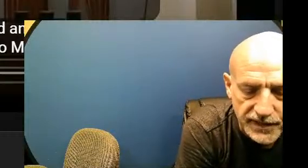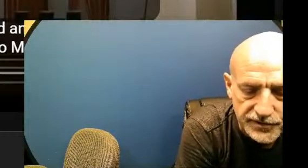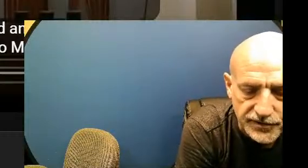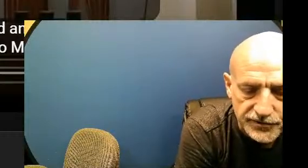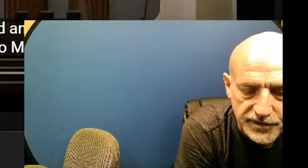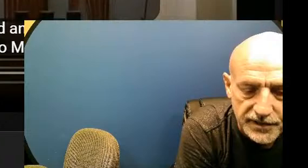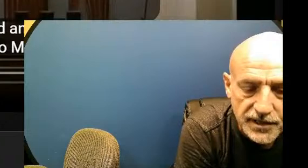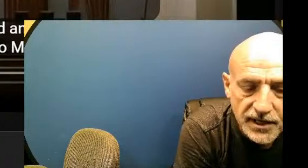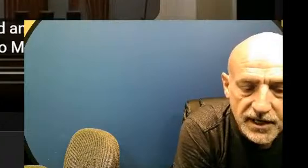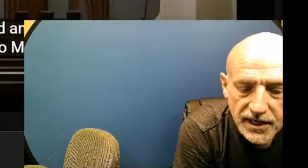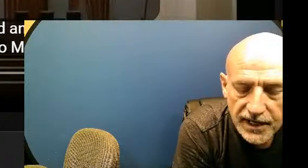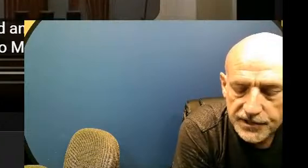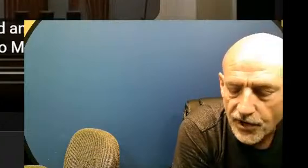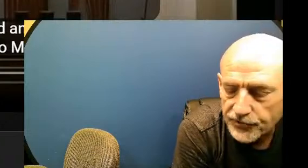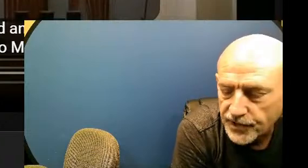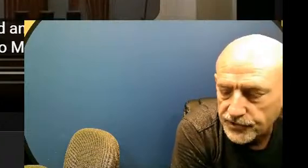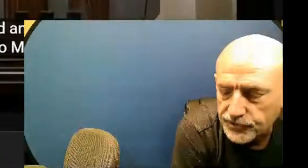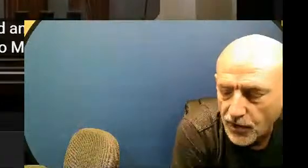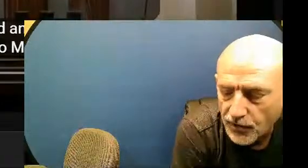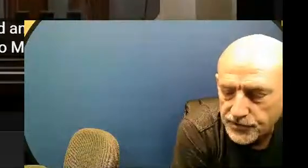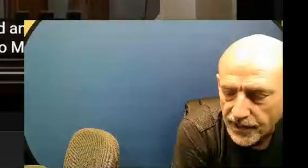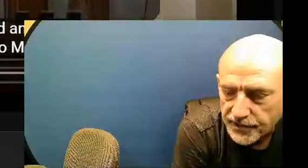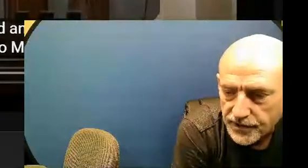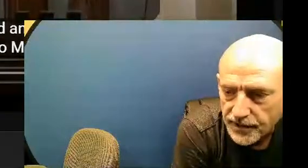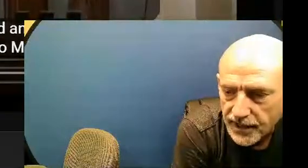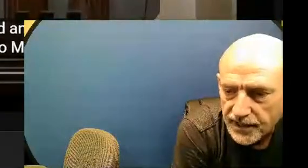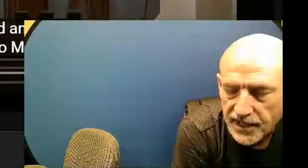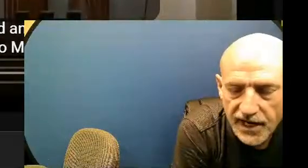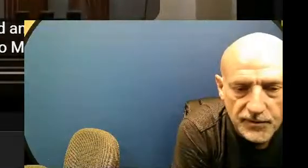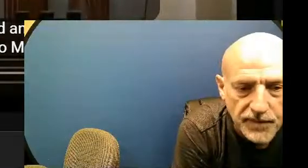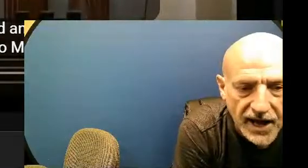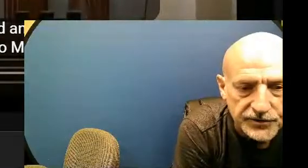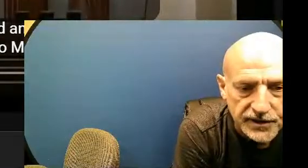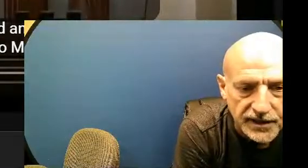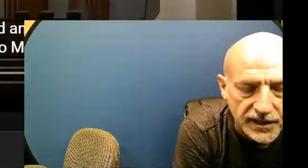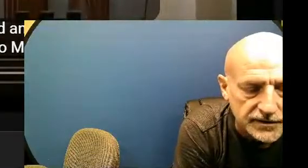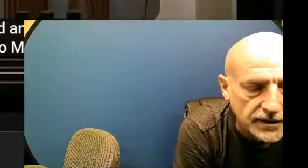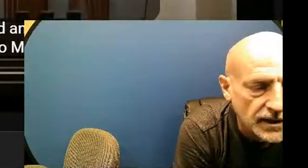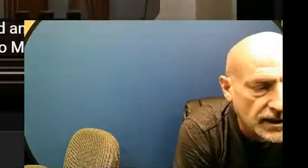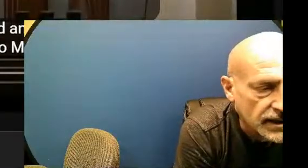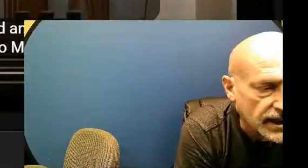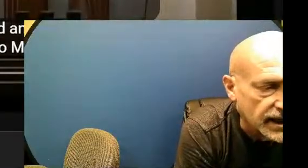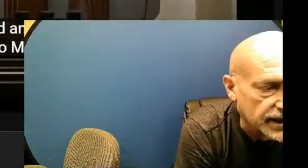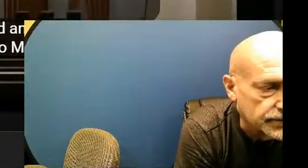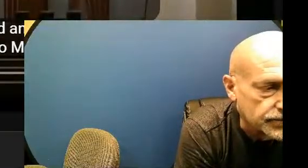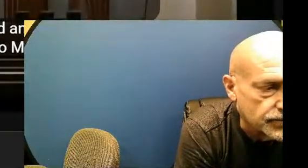restrictive means and those things. And it's called the undue burden test. And it came about in